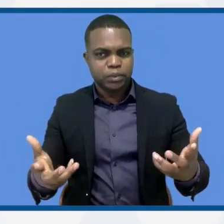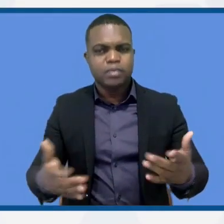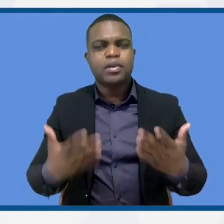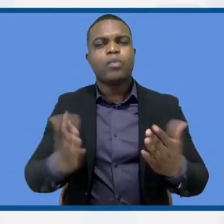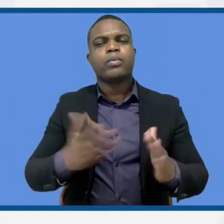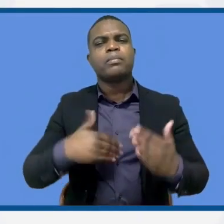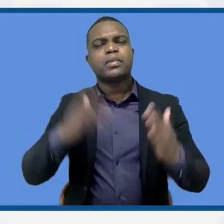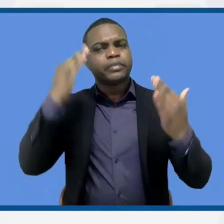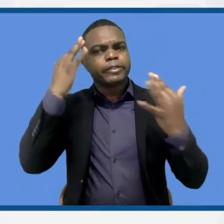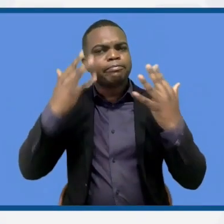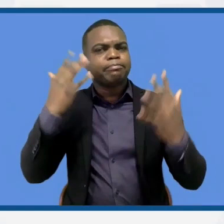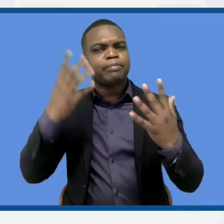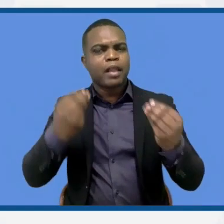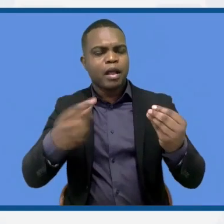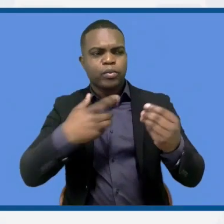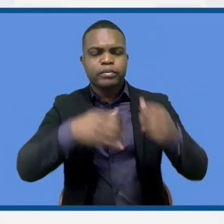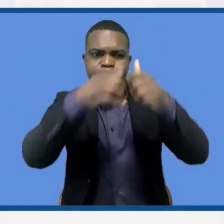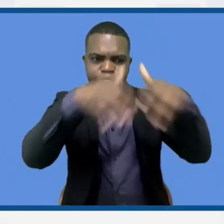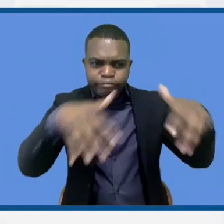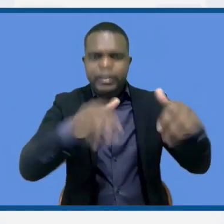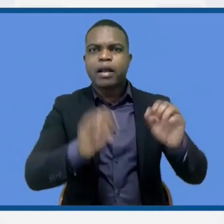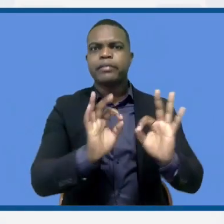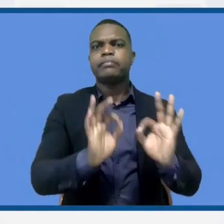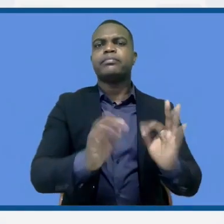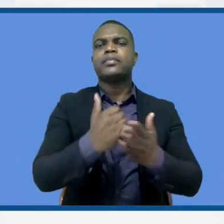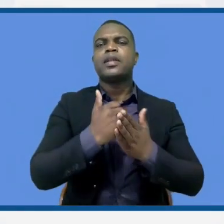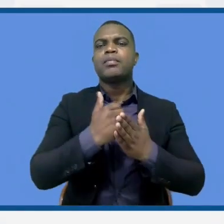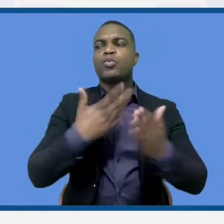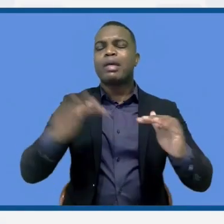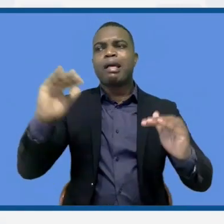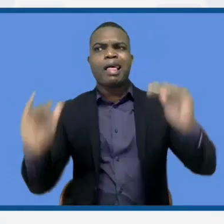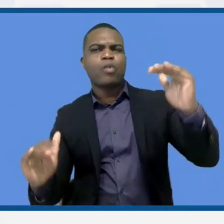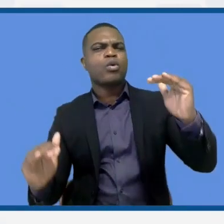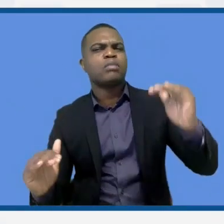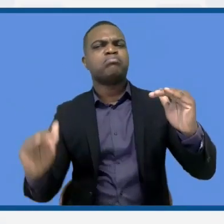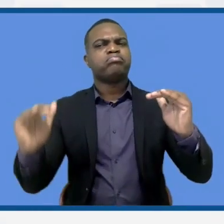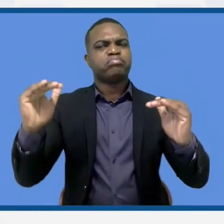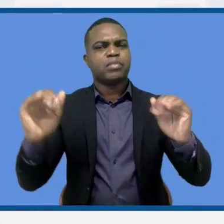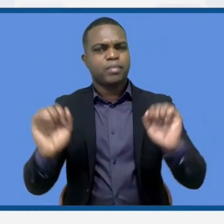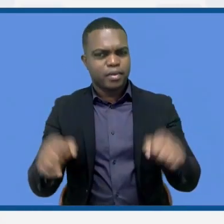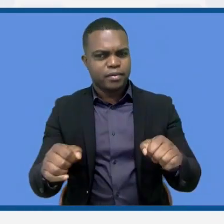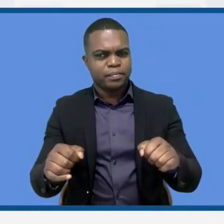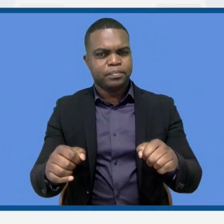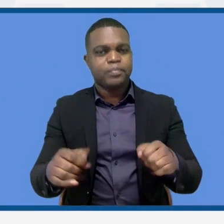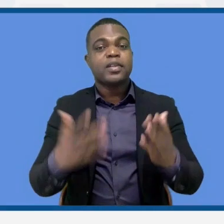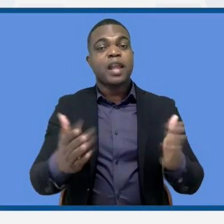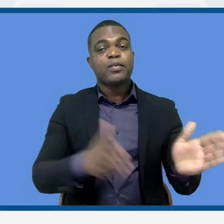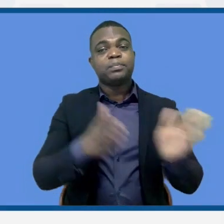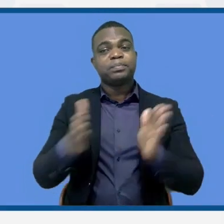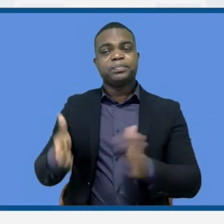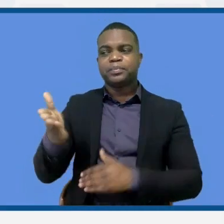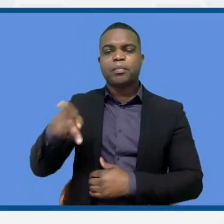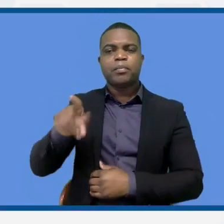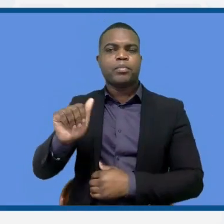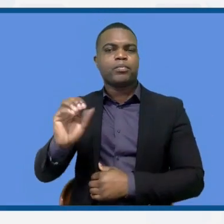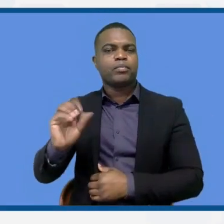to our next speaker. We have Paula Albrito here. We have the honor of